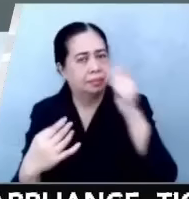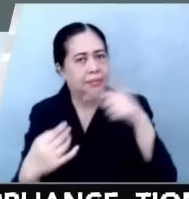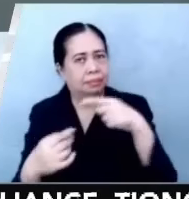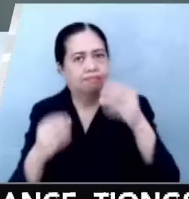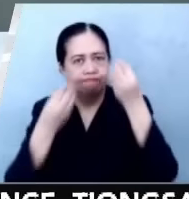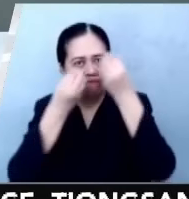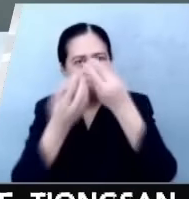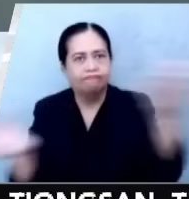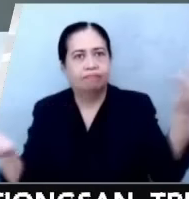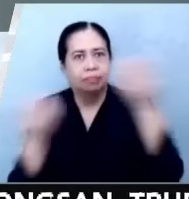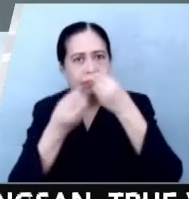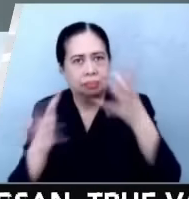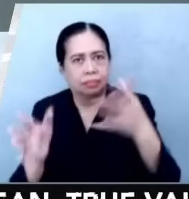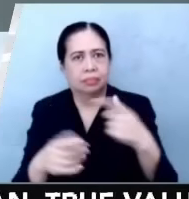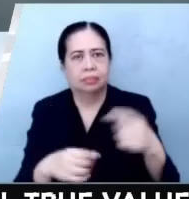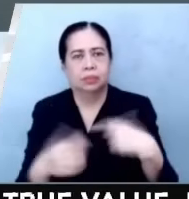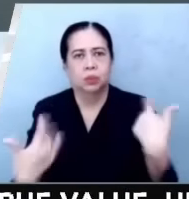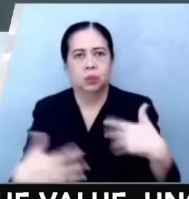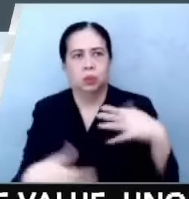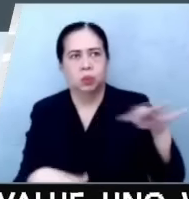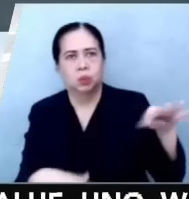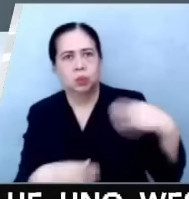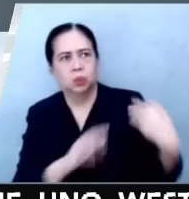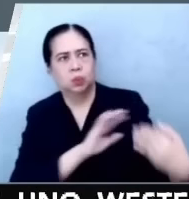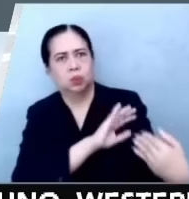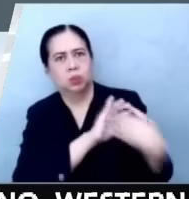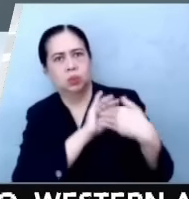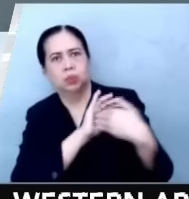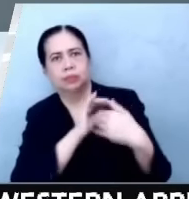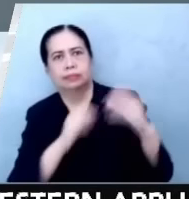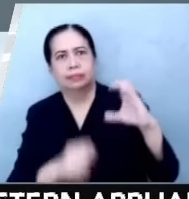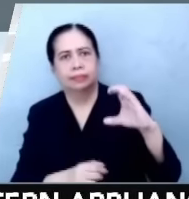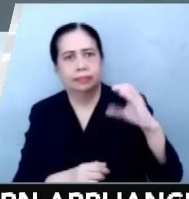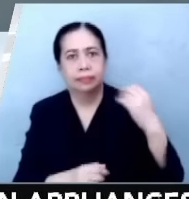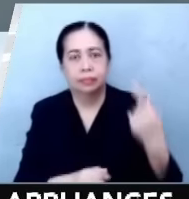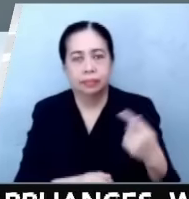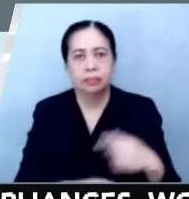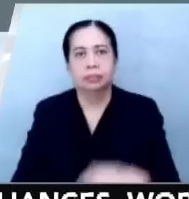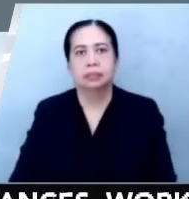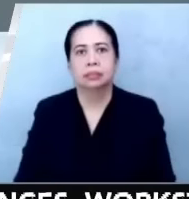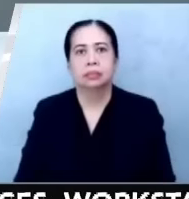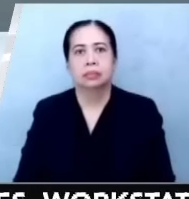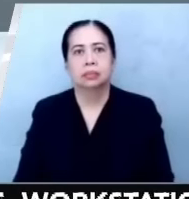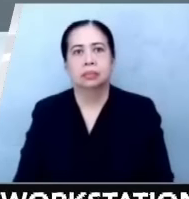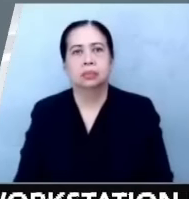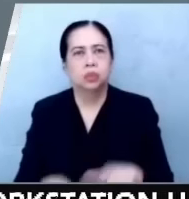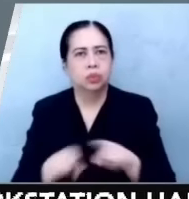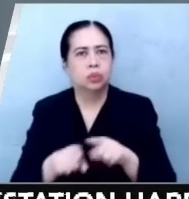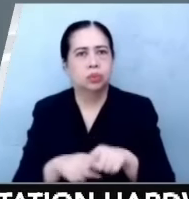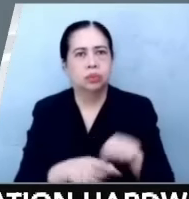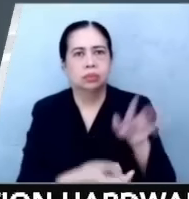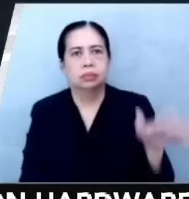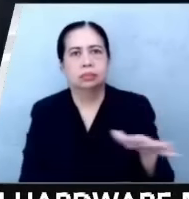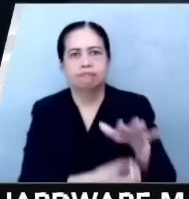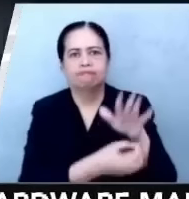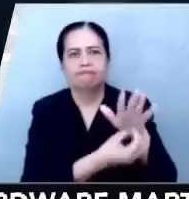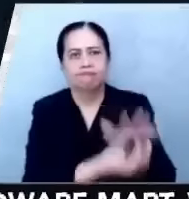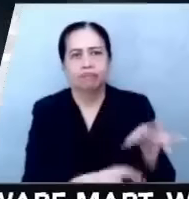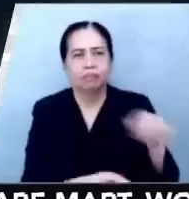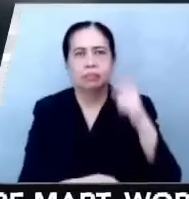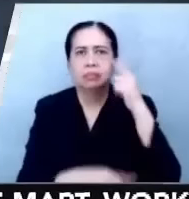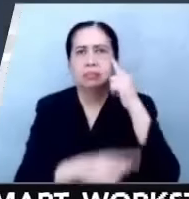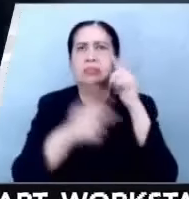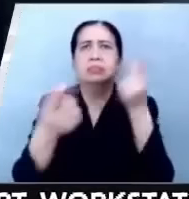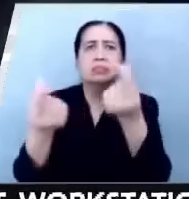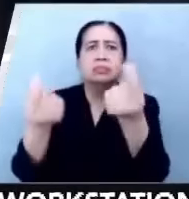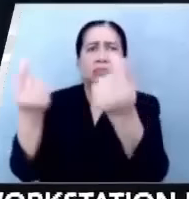of provocative and unlawful activities of the Chinese Coast Guard, we also pressure the like-minded states to do more